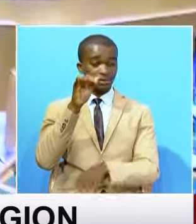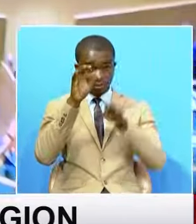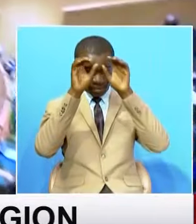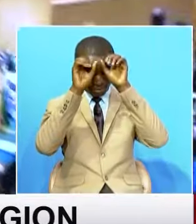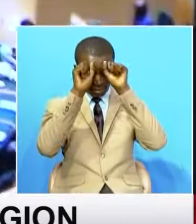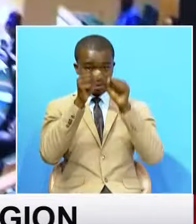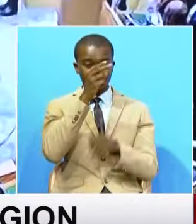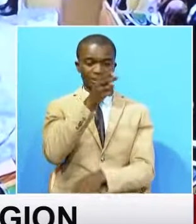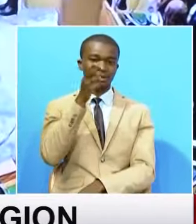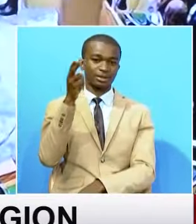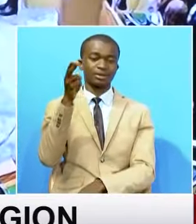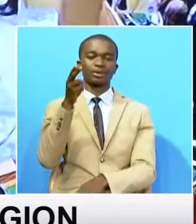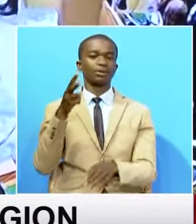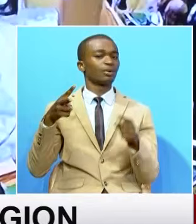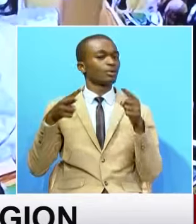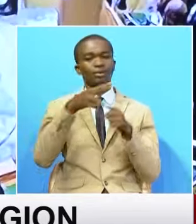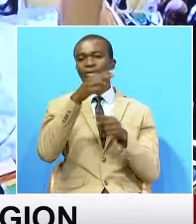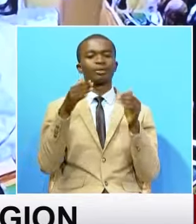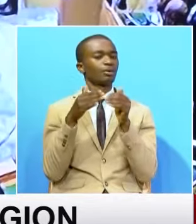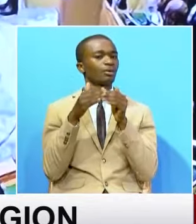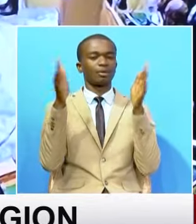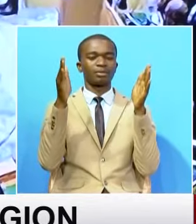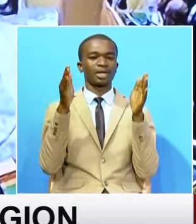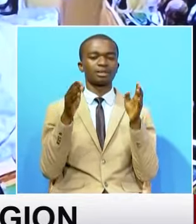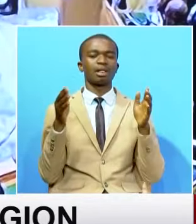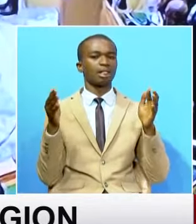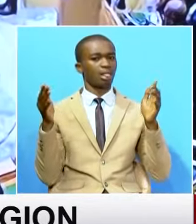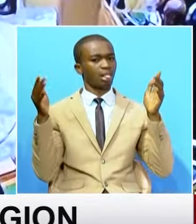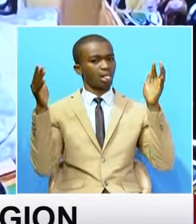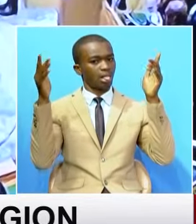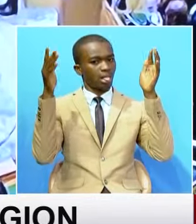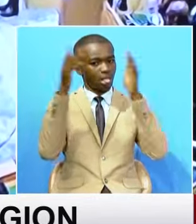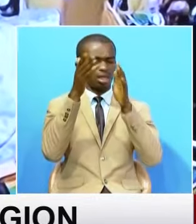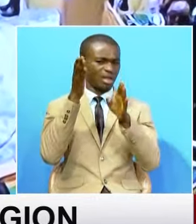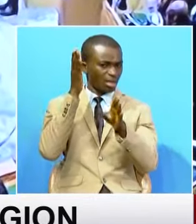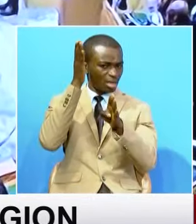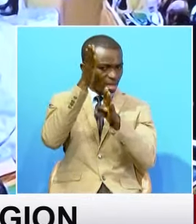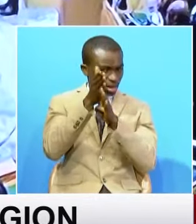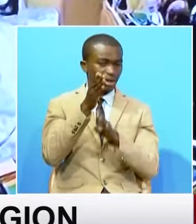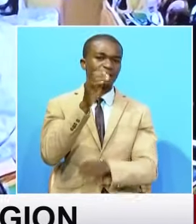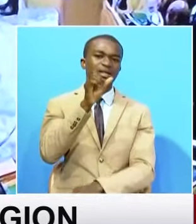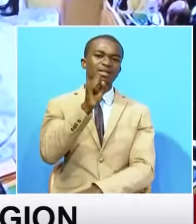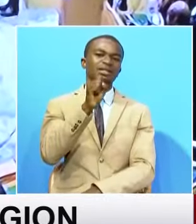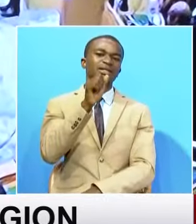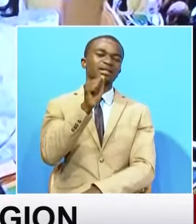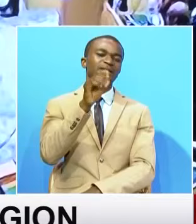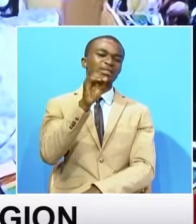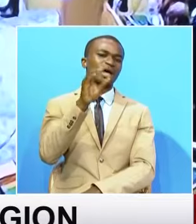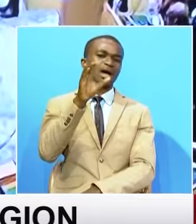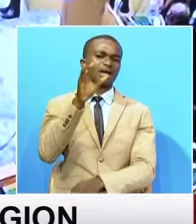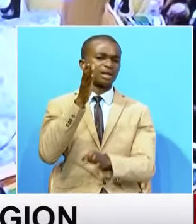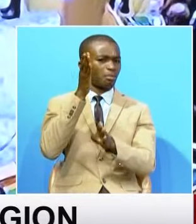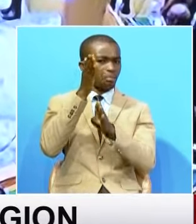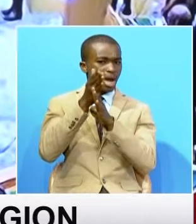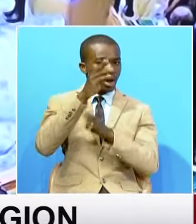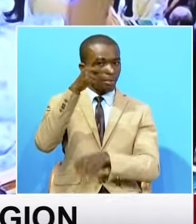Ordinary Troika Summit as the chairperson for the Southern African Development Community, SADC, organ on politics,